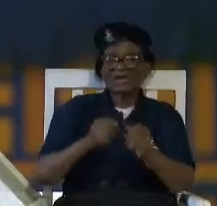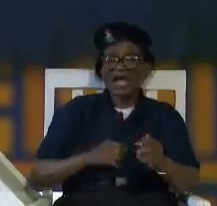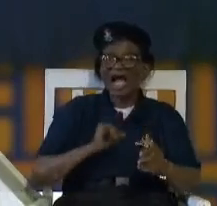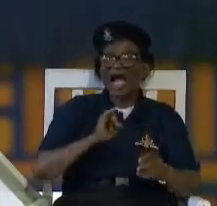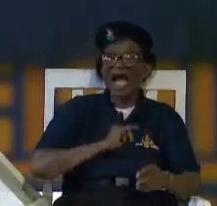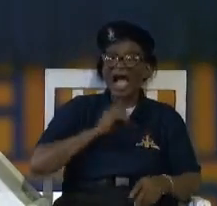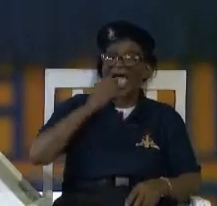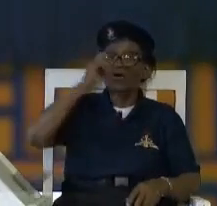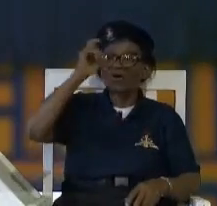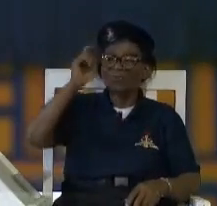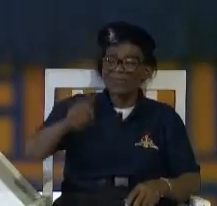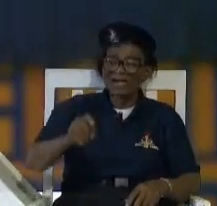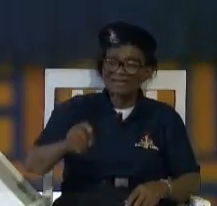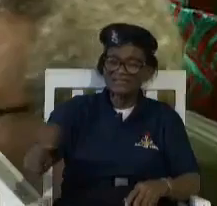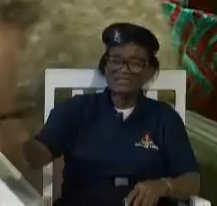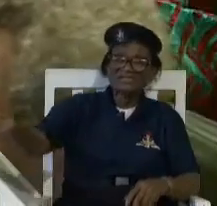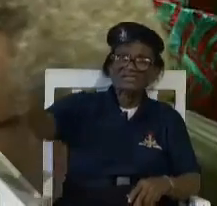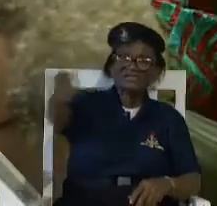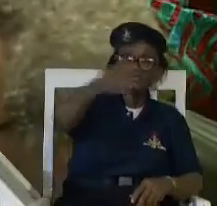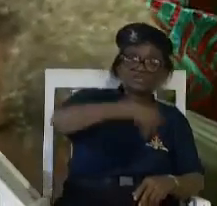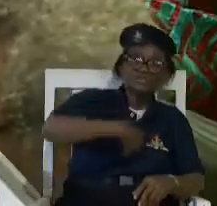command, you shall be blessed.